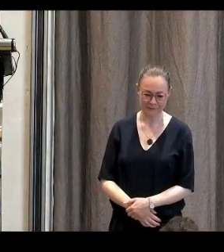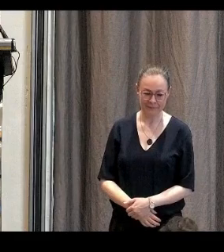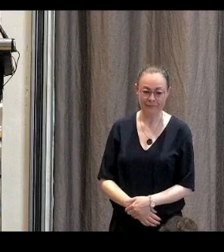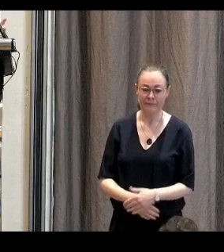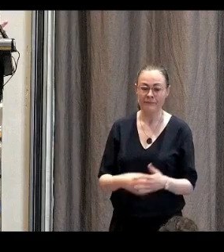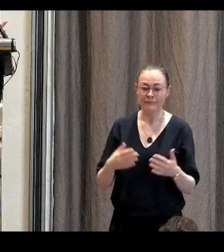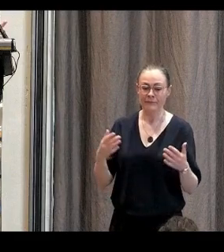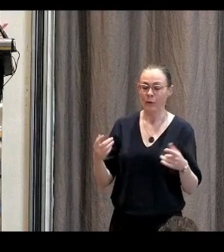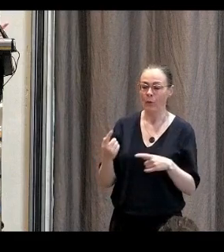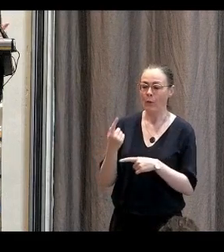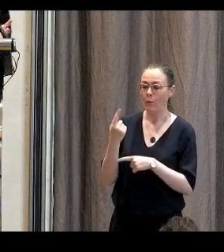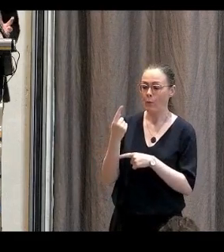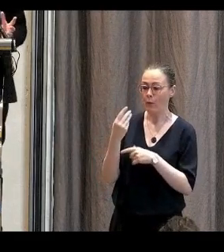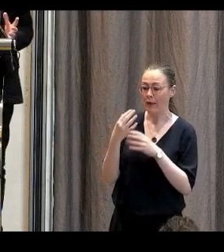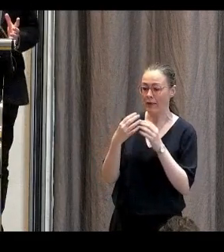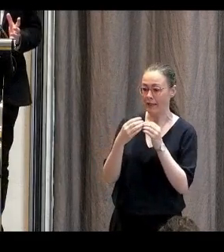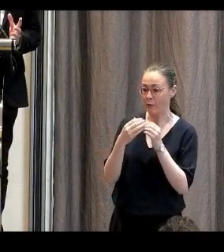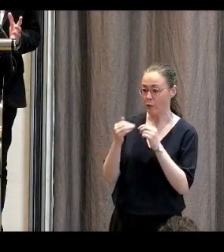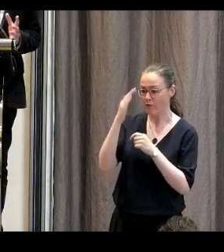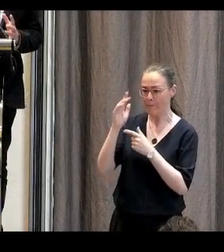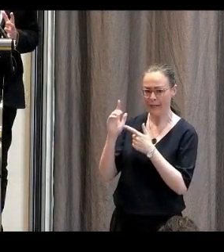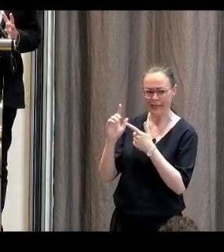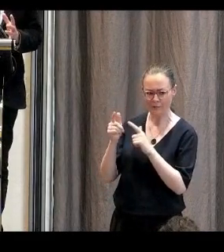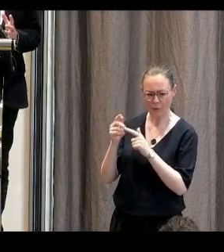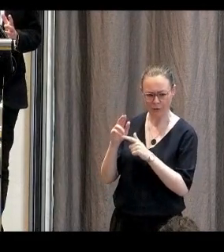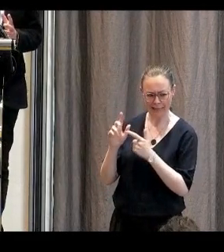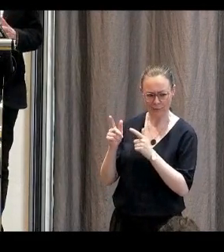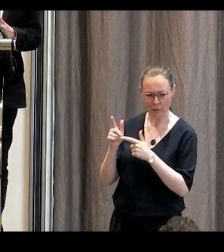So one of the things that we've led from Liverpool is